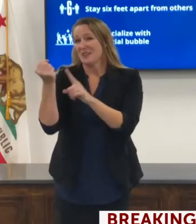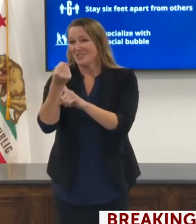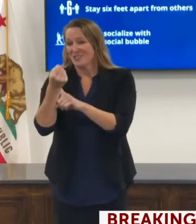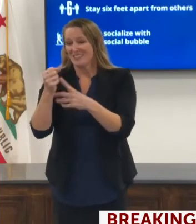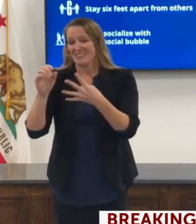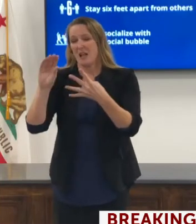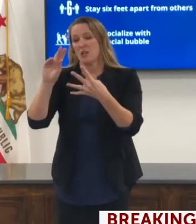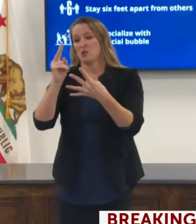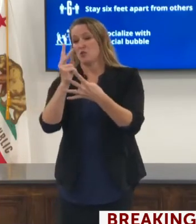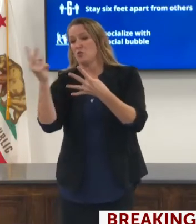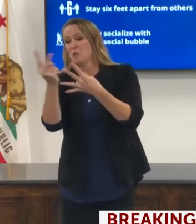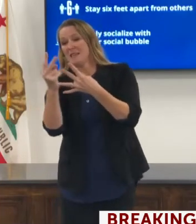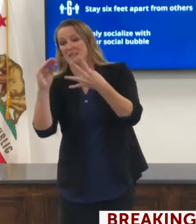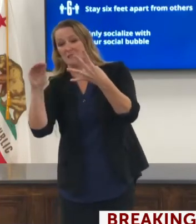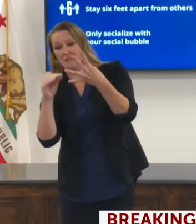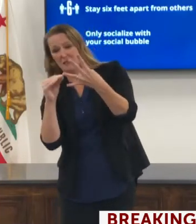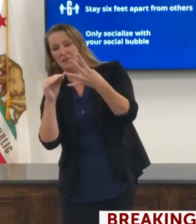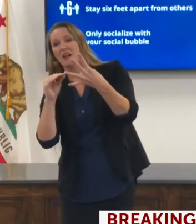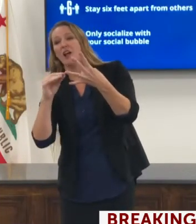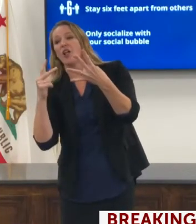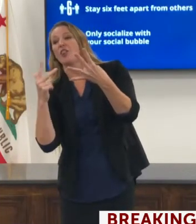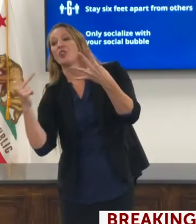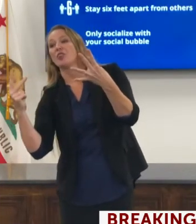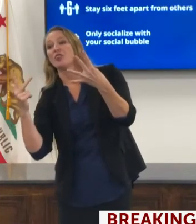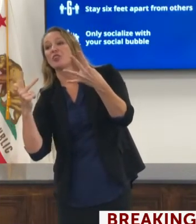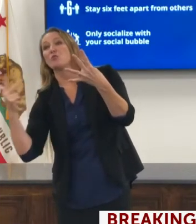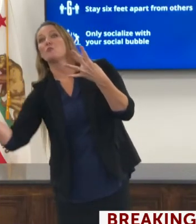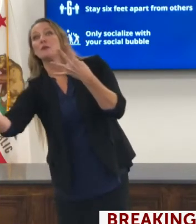that, getting to yellow. I know that there are many